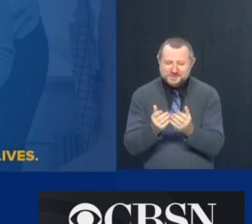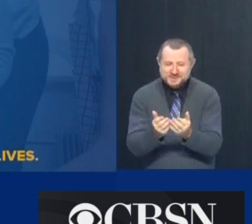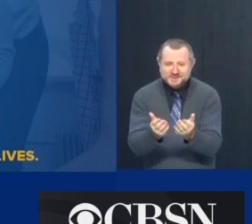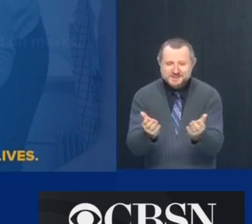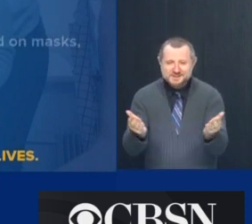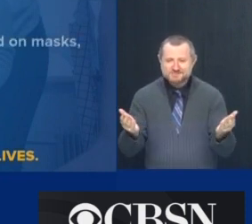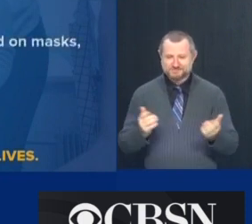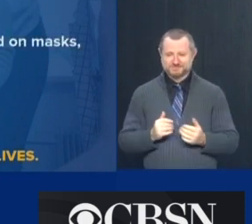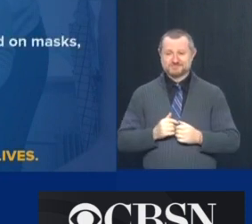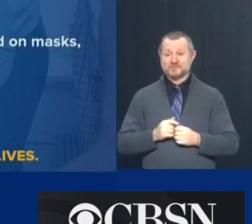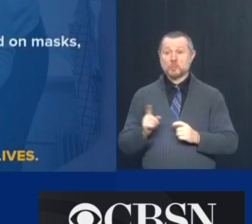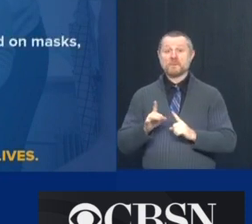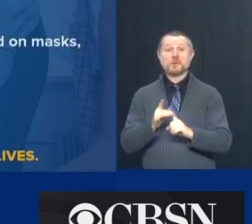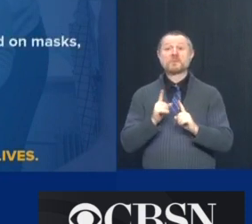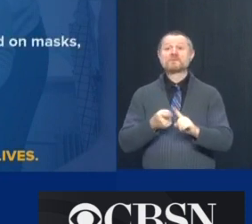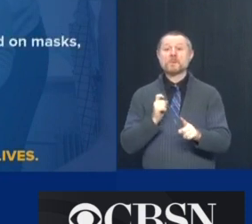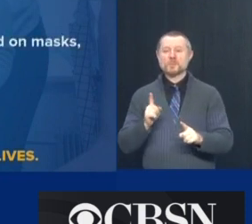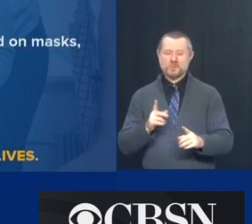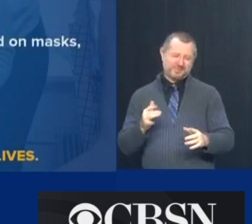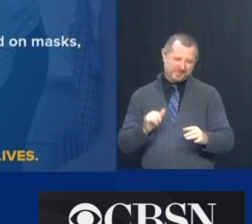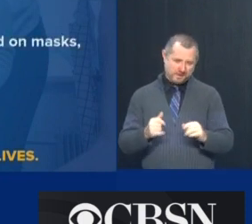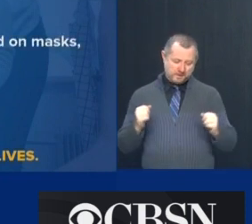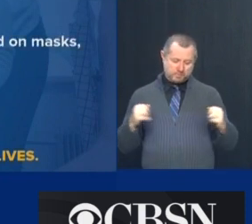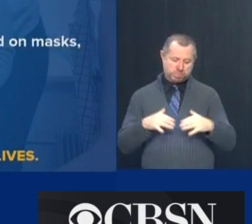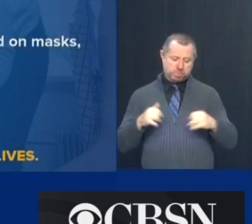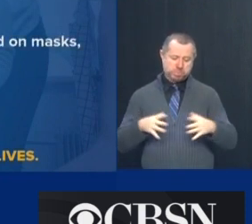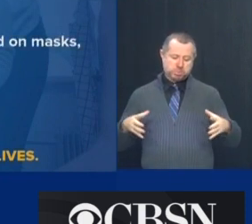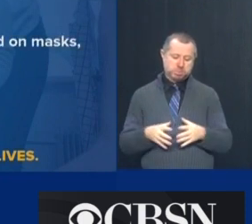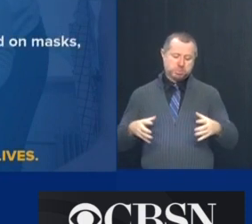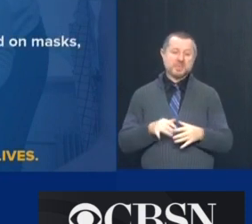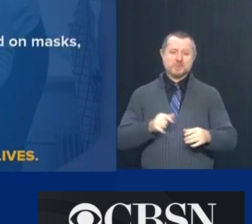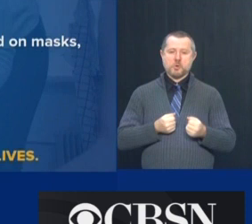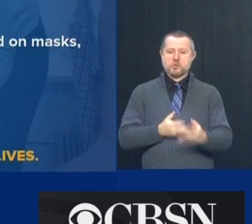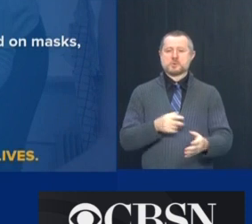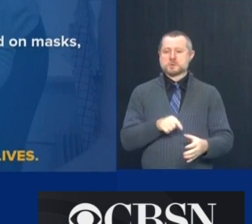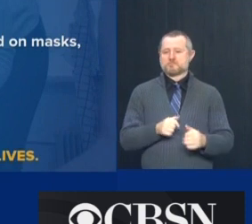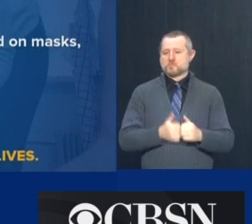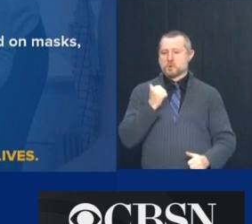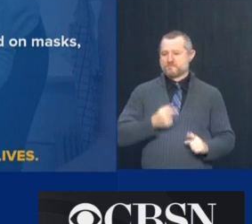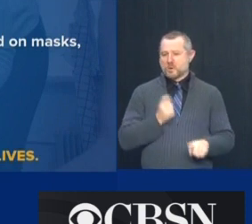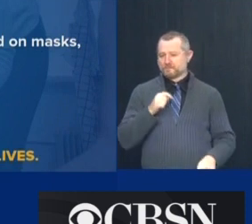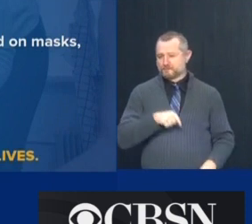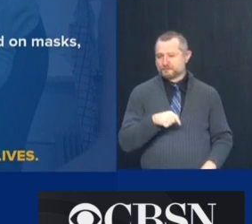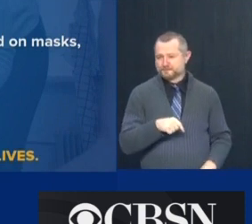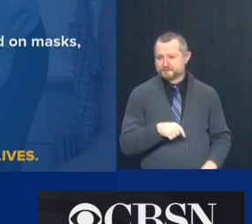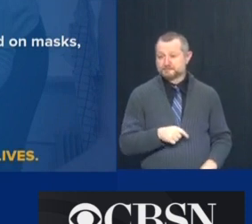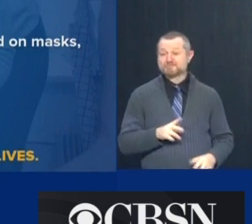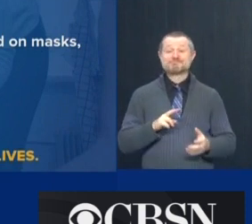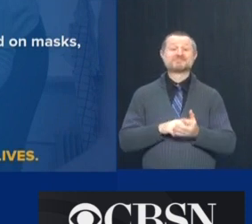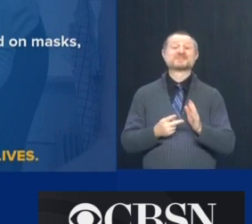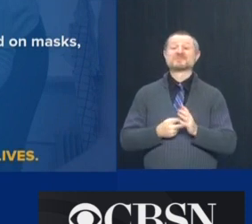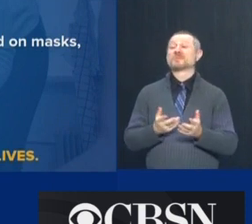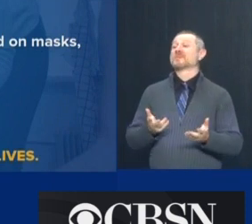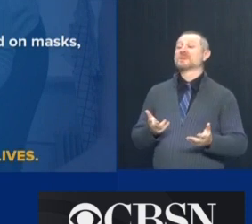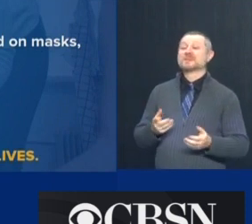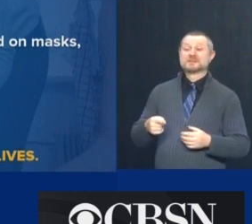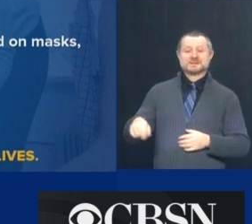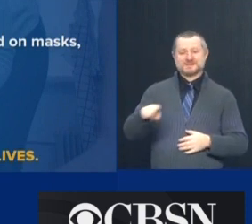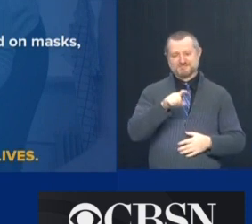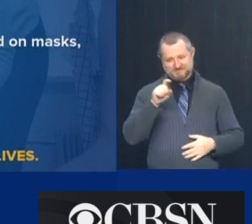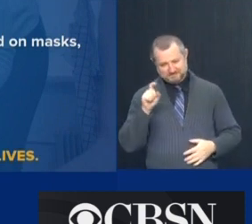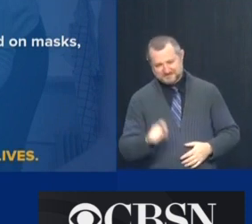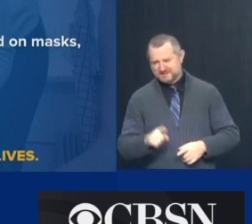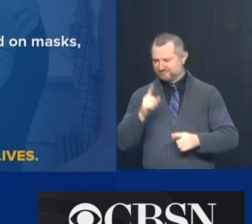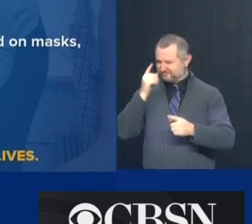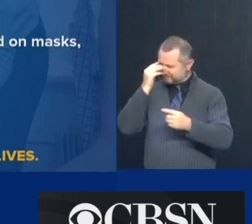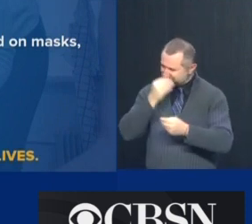the spread is coming from. It's a small gathering spread. We have to communicate this now to people the way